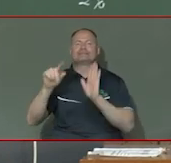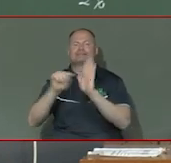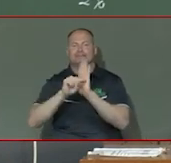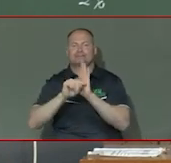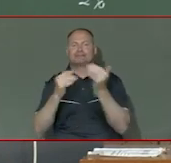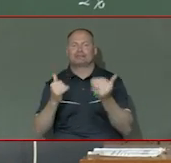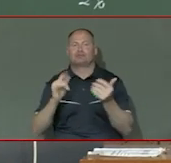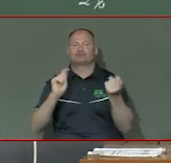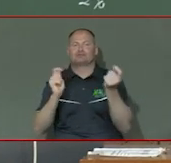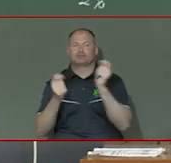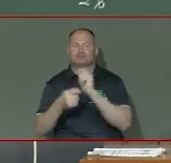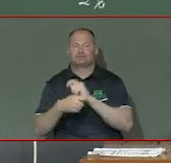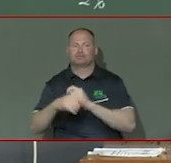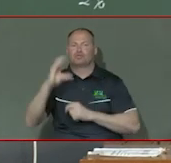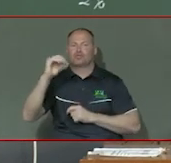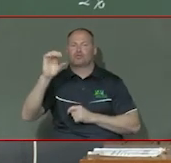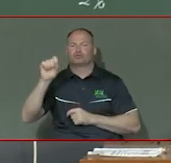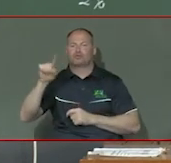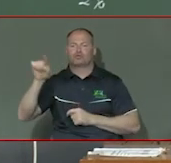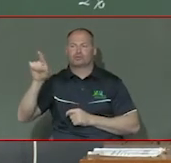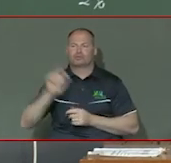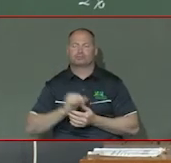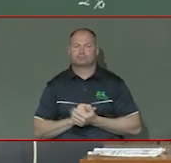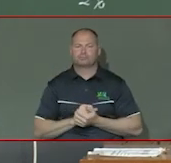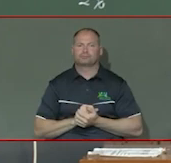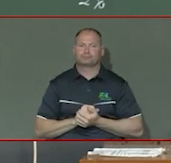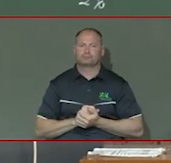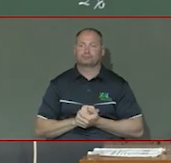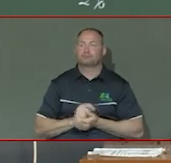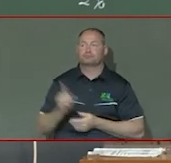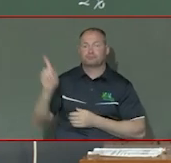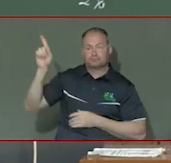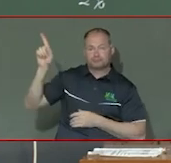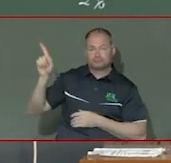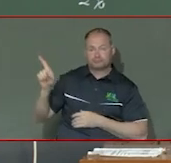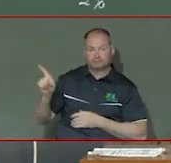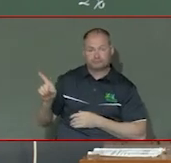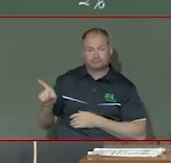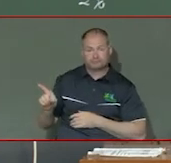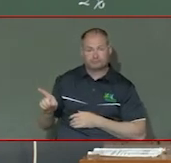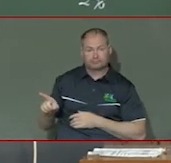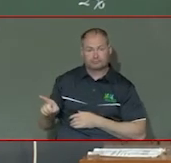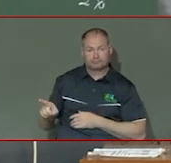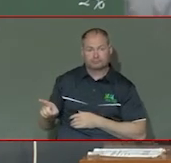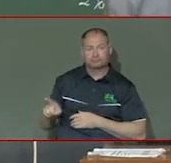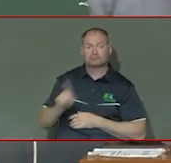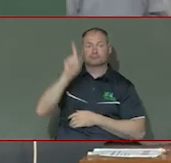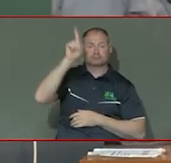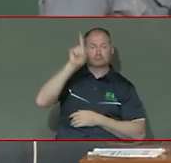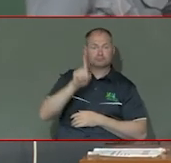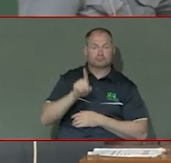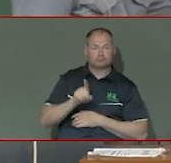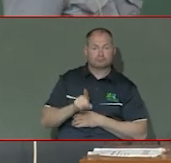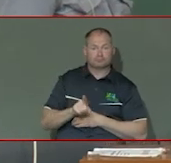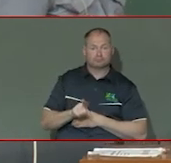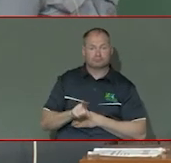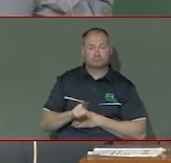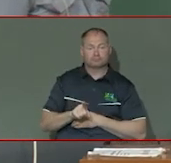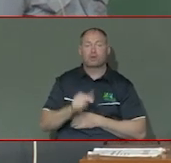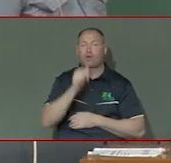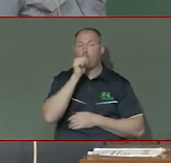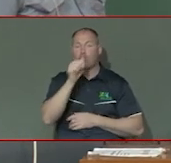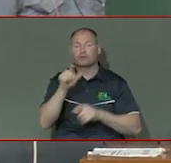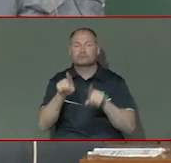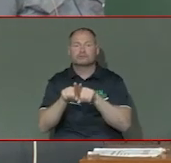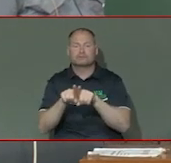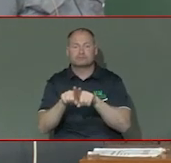cos of theta. Now you can see this specific sum and this specific sum has got the same answer.